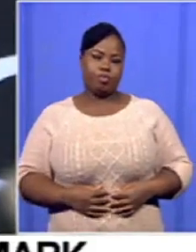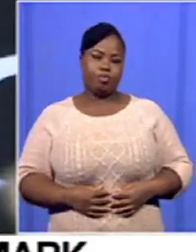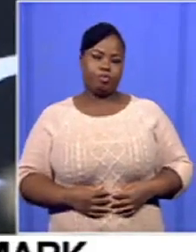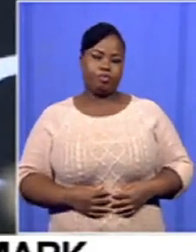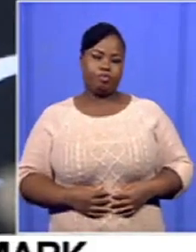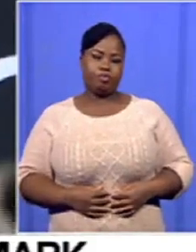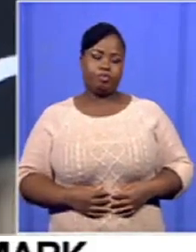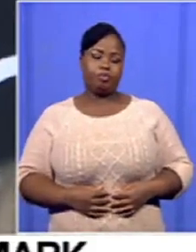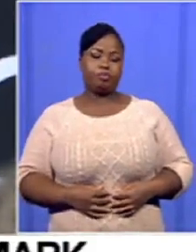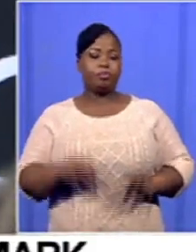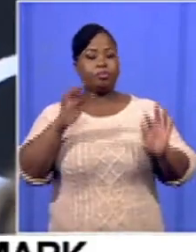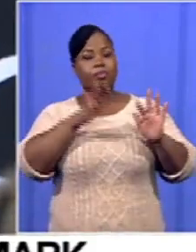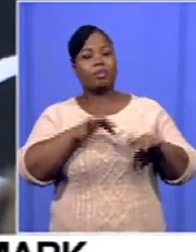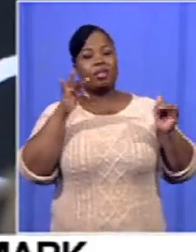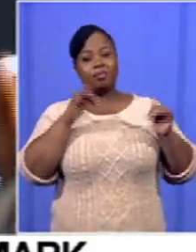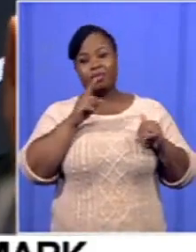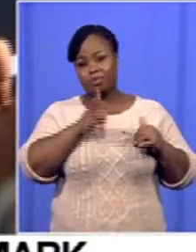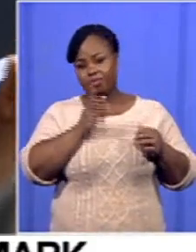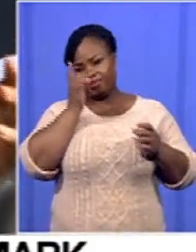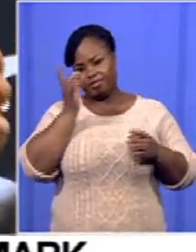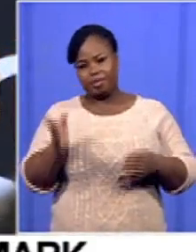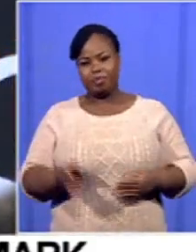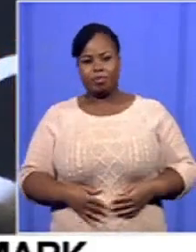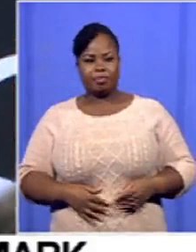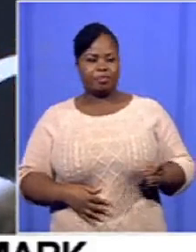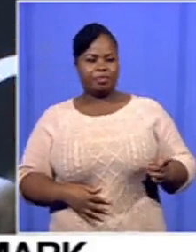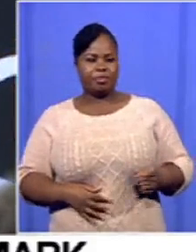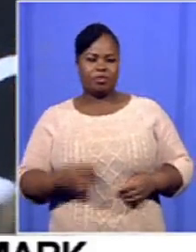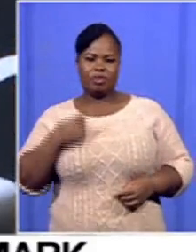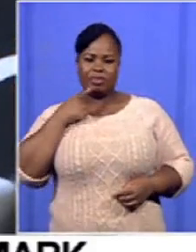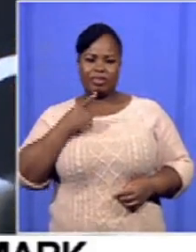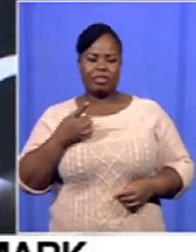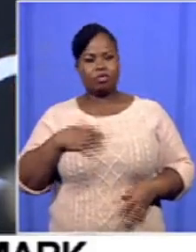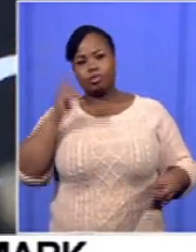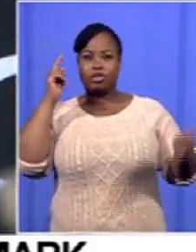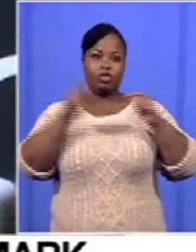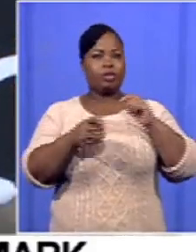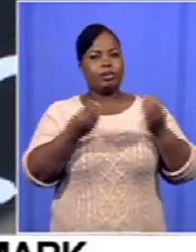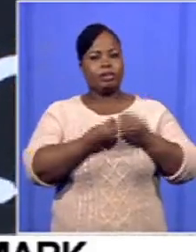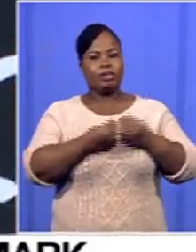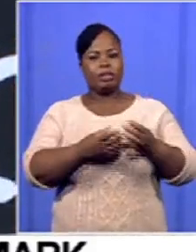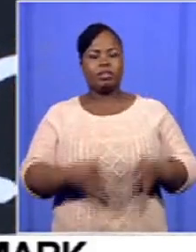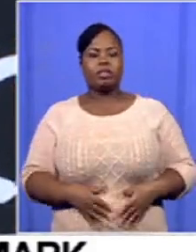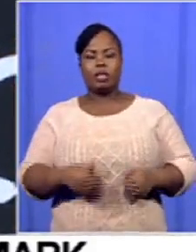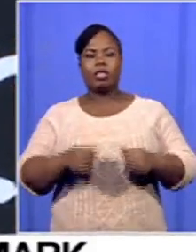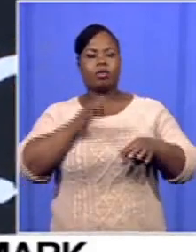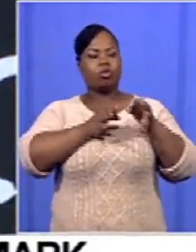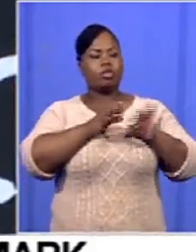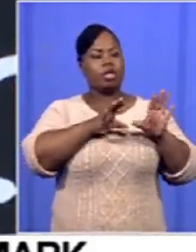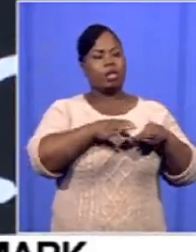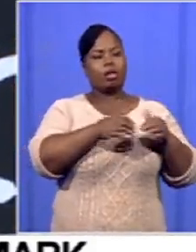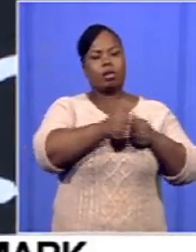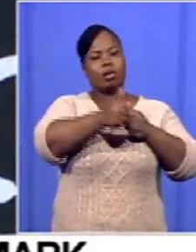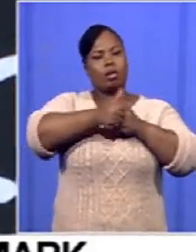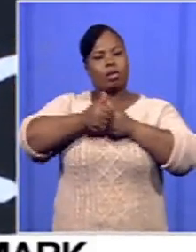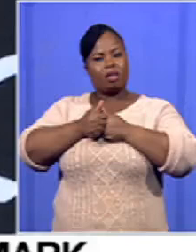The parliament is going to tell you, oh, change things. We're going to end up with coalitions, and coalitions don't work.